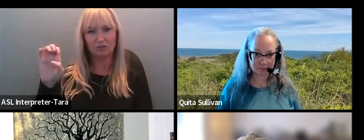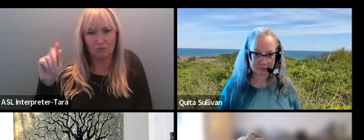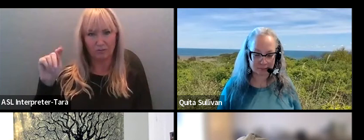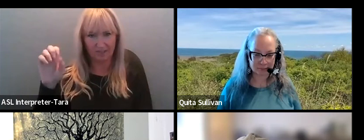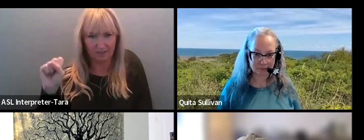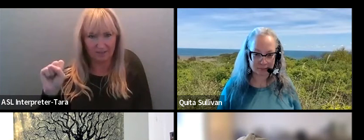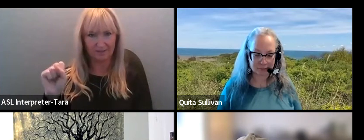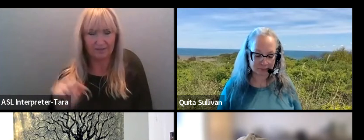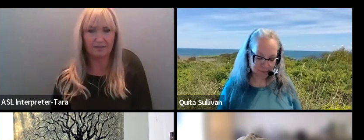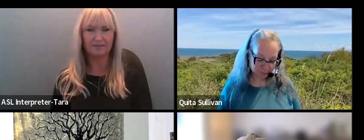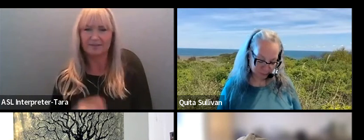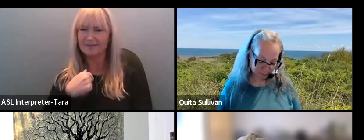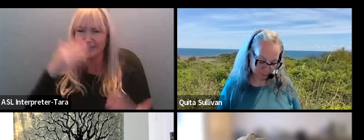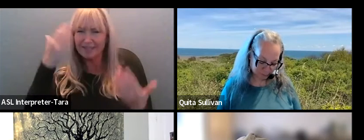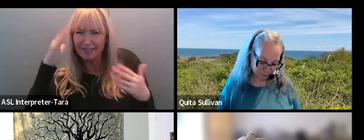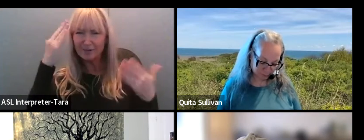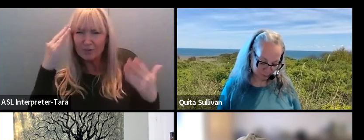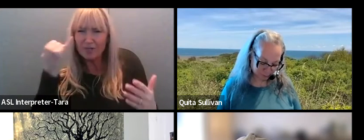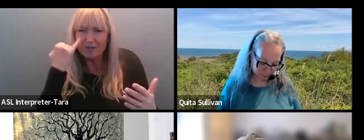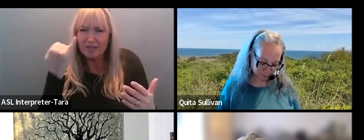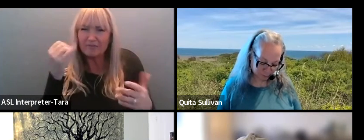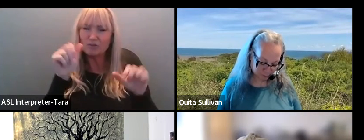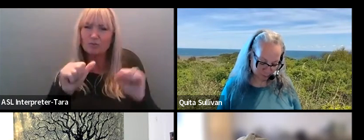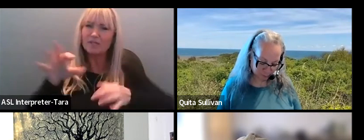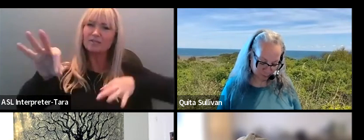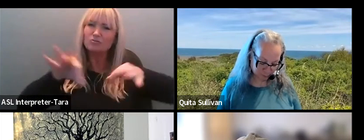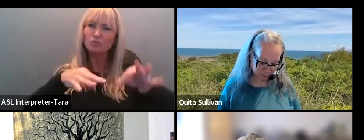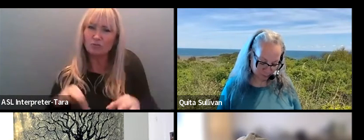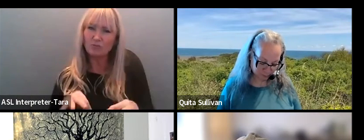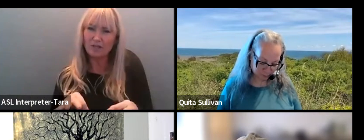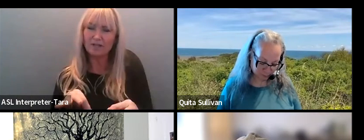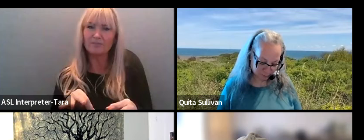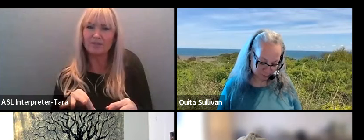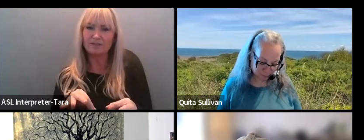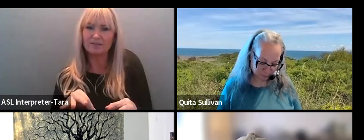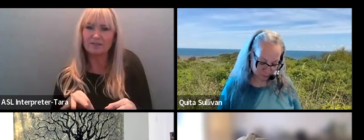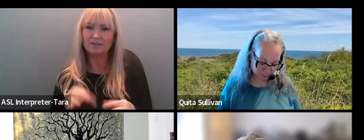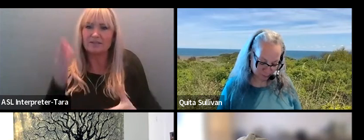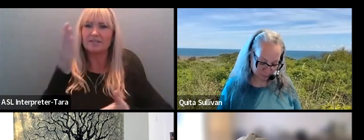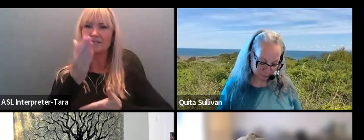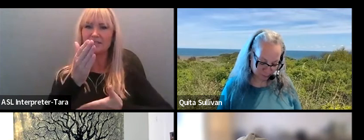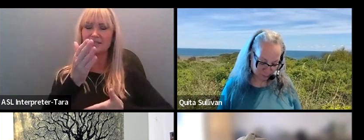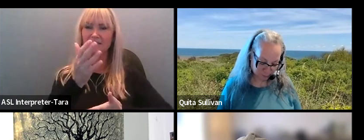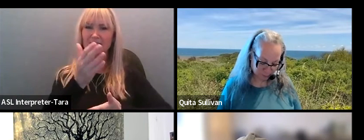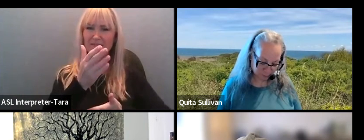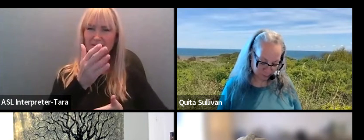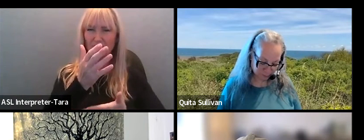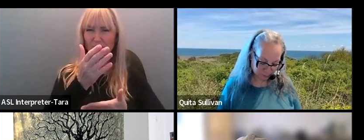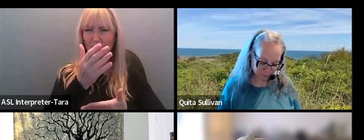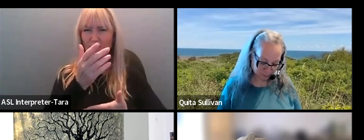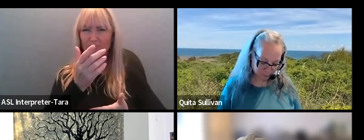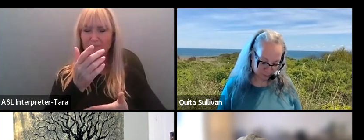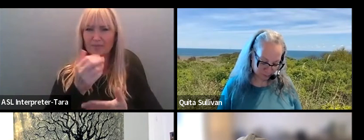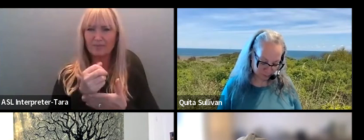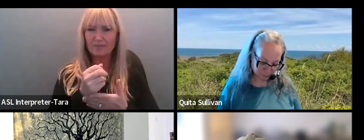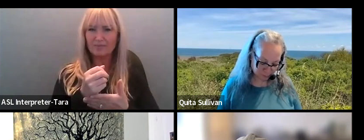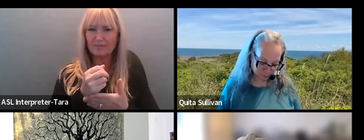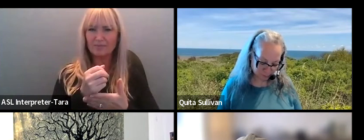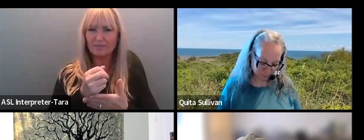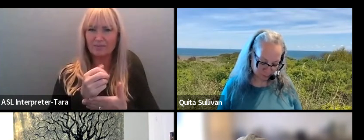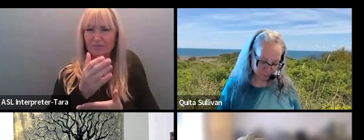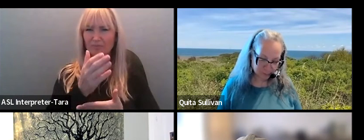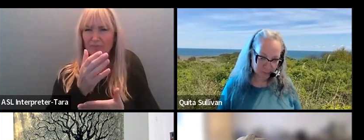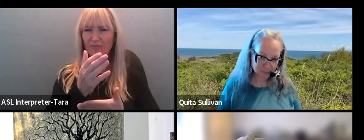you know, I don't know if you can kind of describe, you know, some of the elements that y'all brought in and why you guys brought